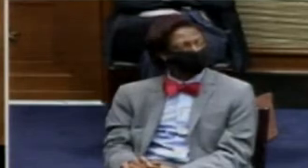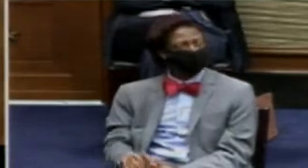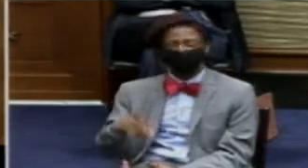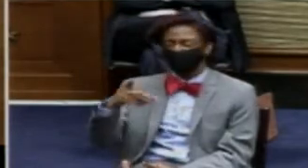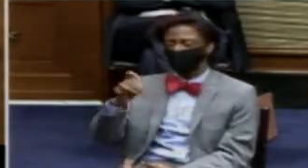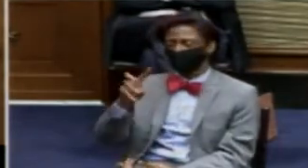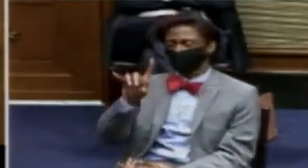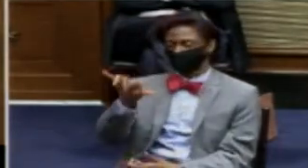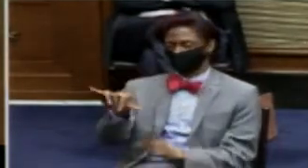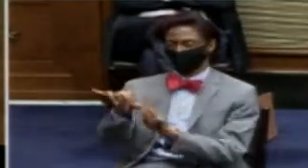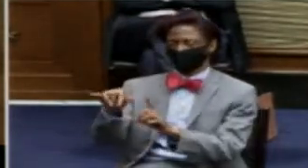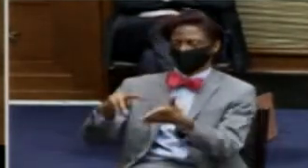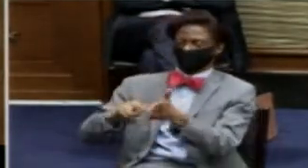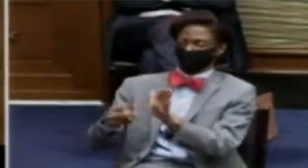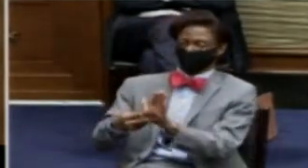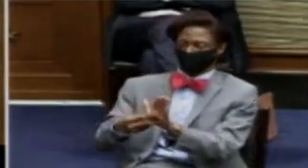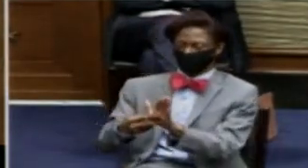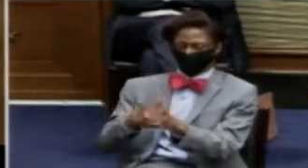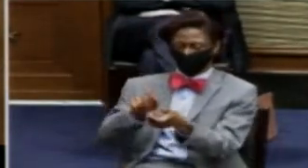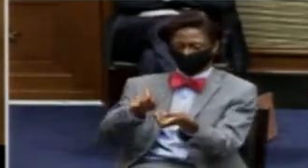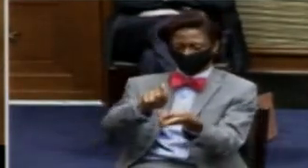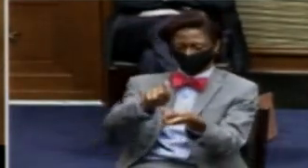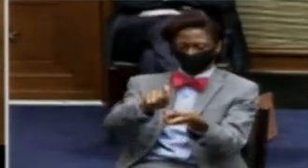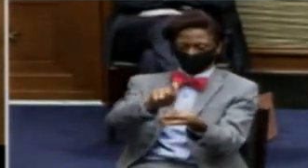Plenary means very close to absolute.